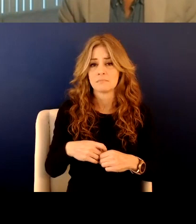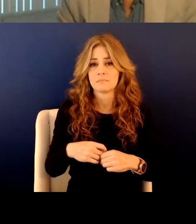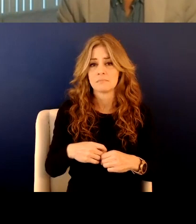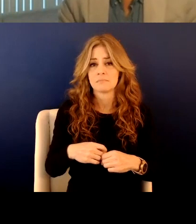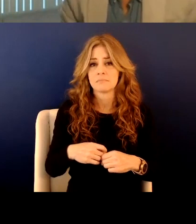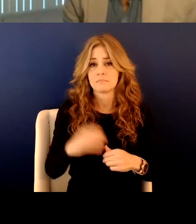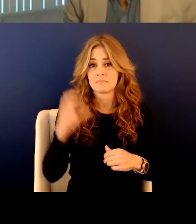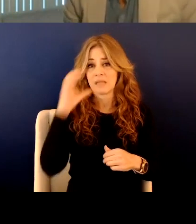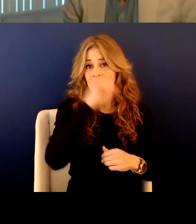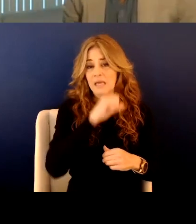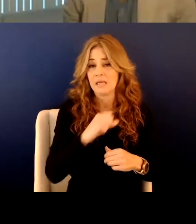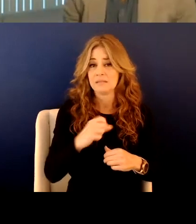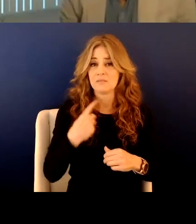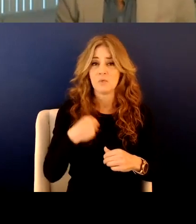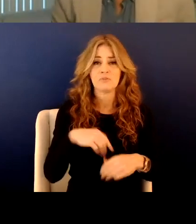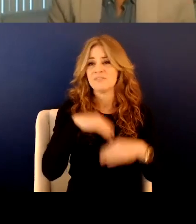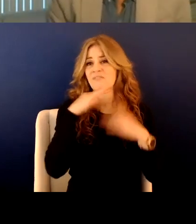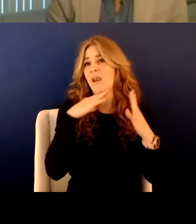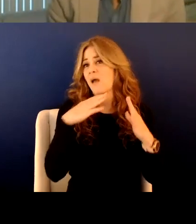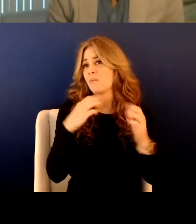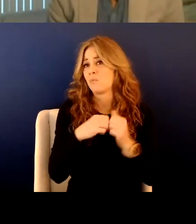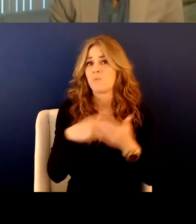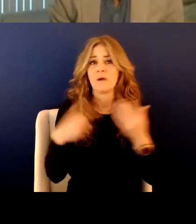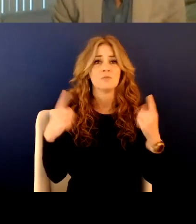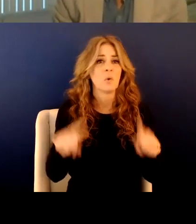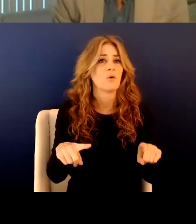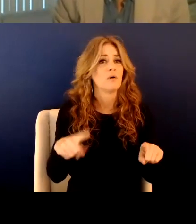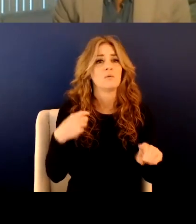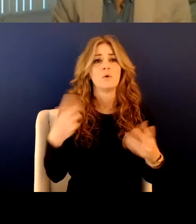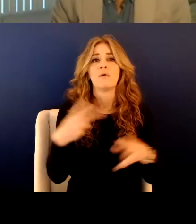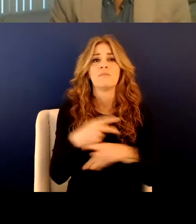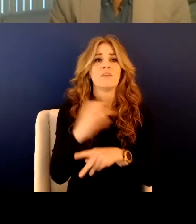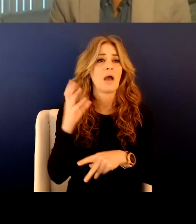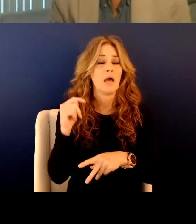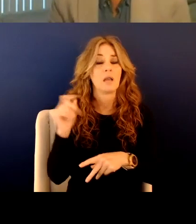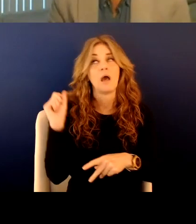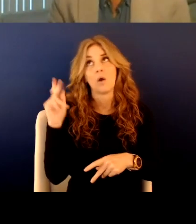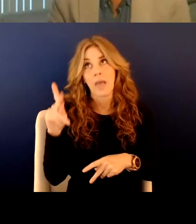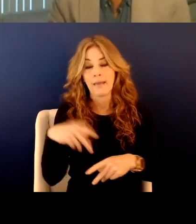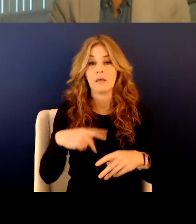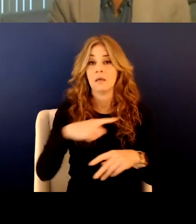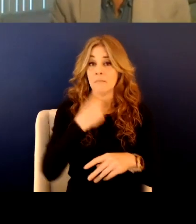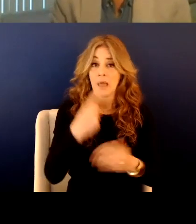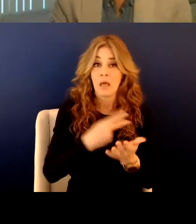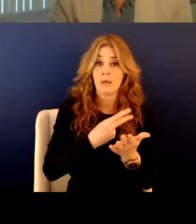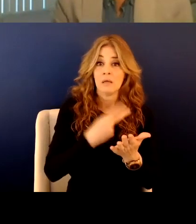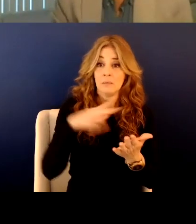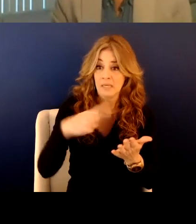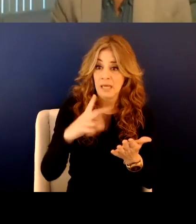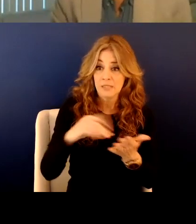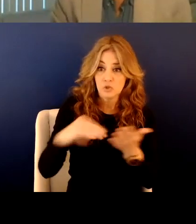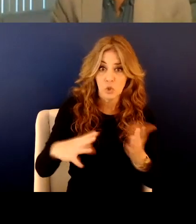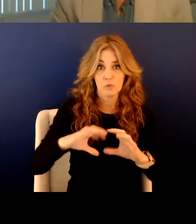I guess for the most part, just fed up with what was going on and really wanted to figure out, okay, as a Black PhD student collective, what can we do